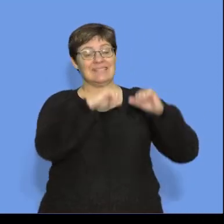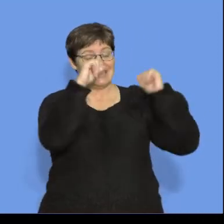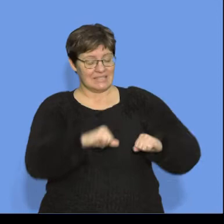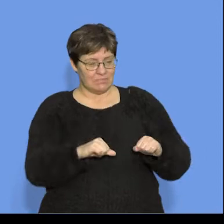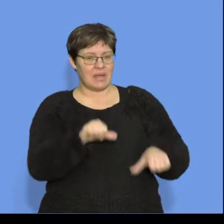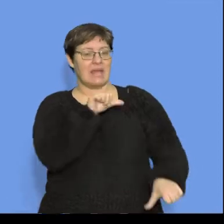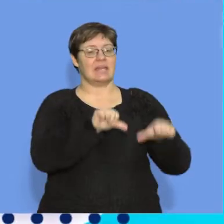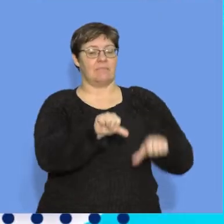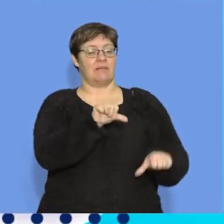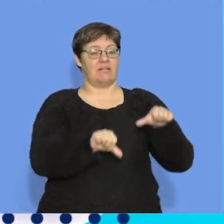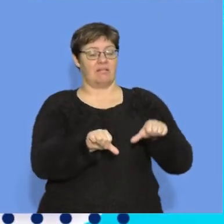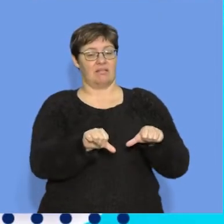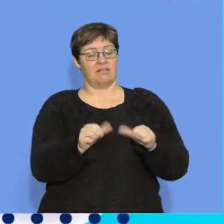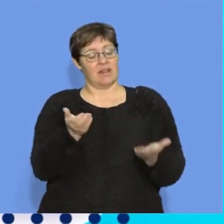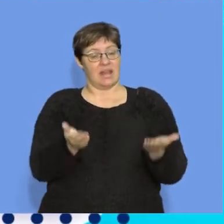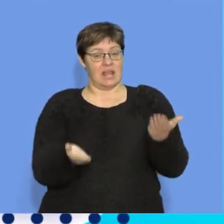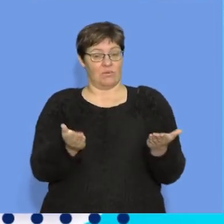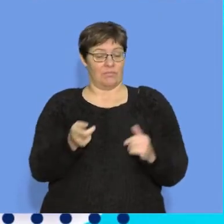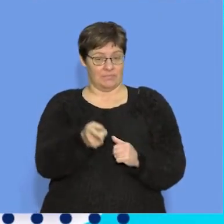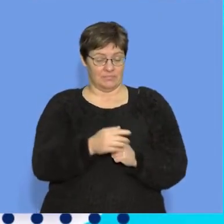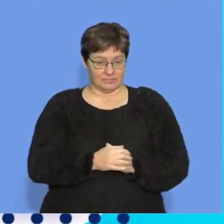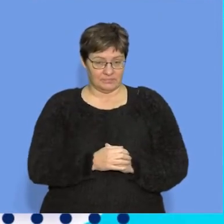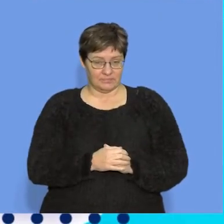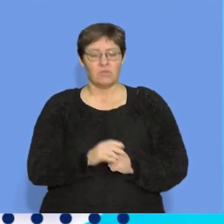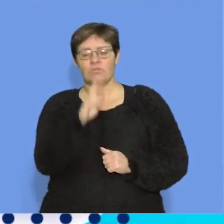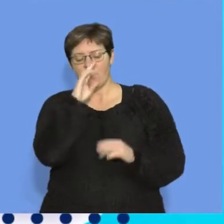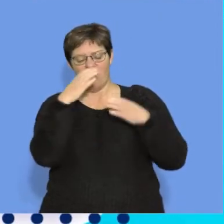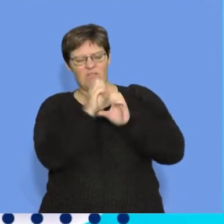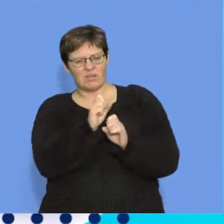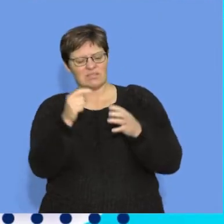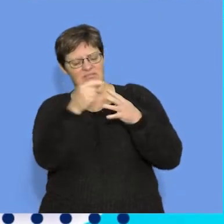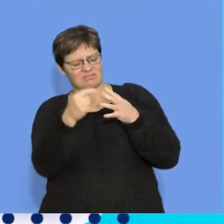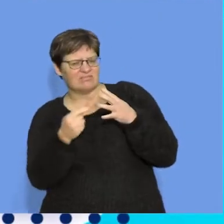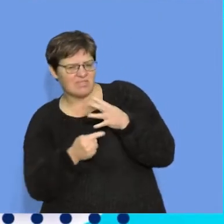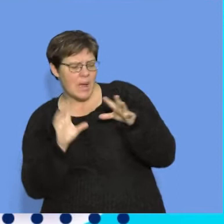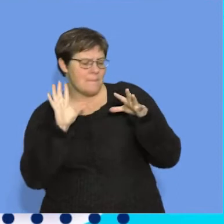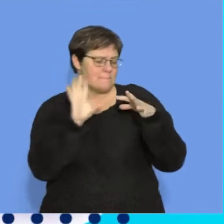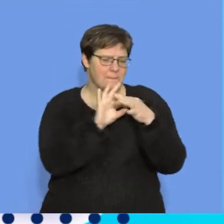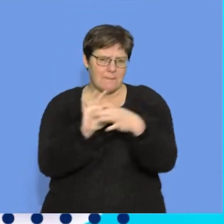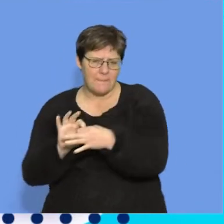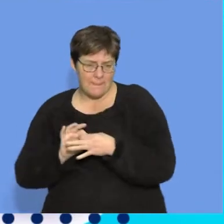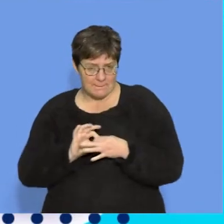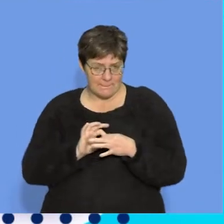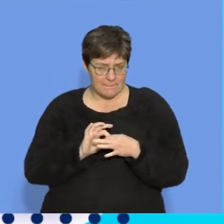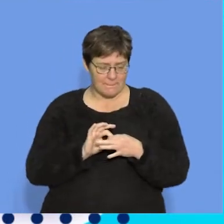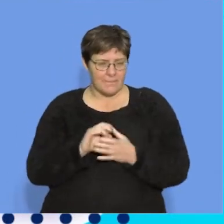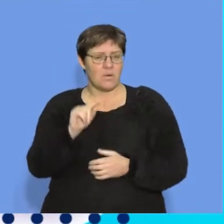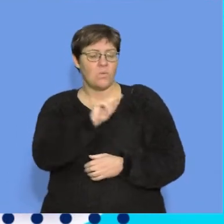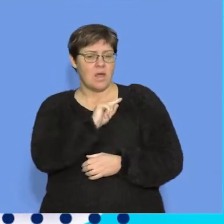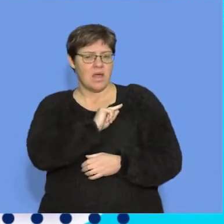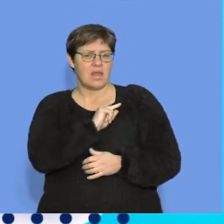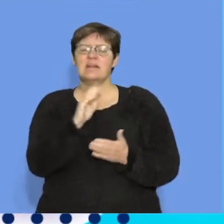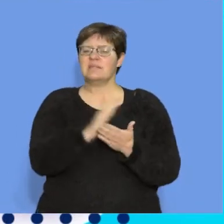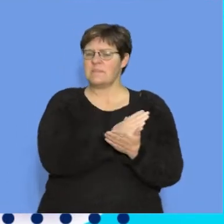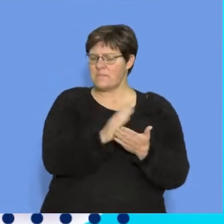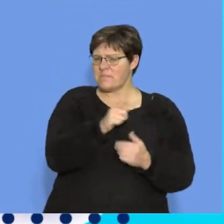chemical equilibrium. So those are the things that we're going to focus on. We're going to tie some ends together, because sometimes in a test